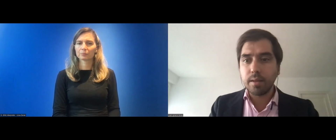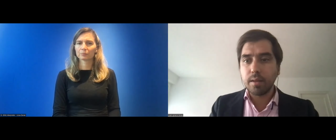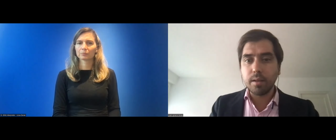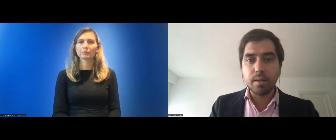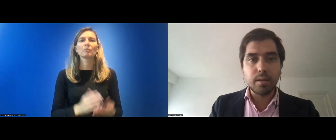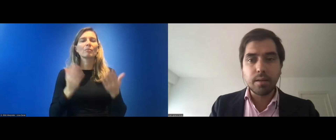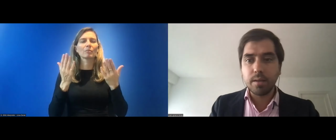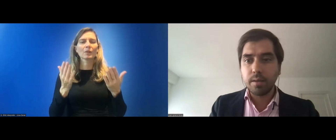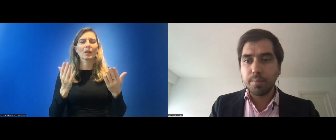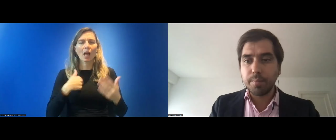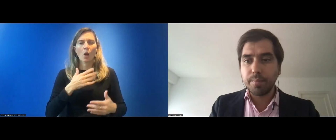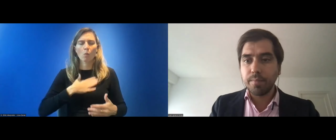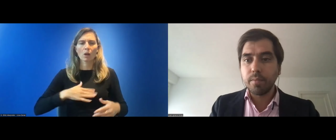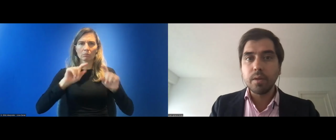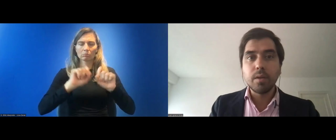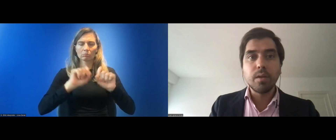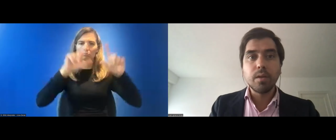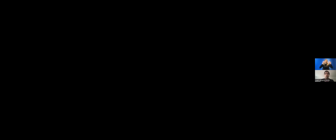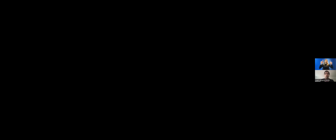present a